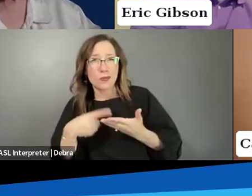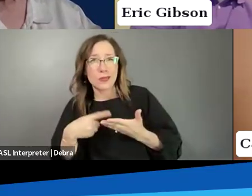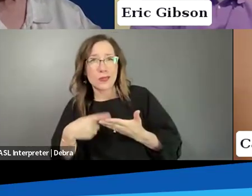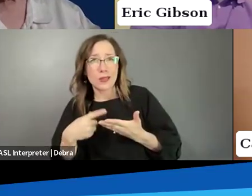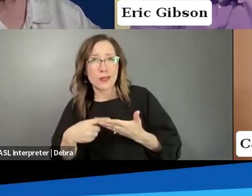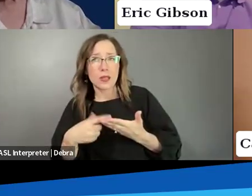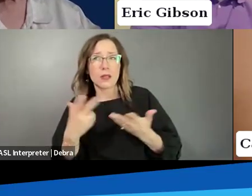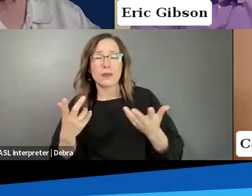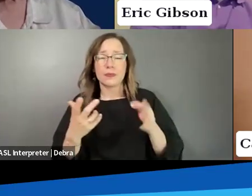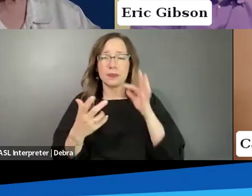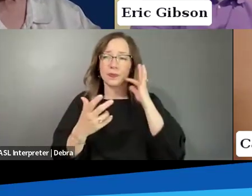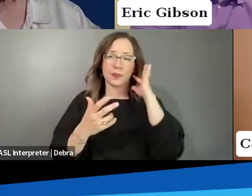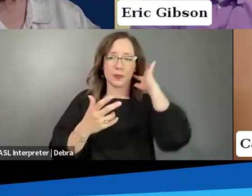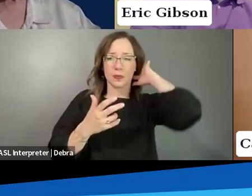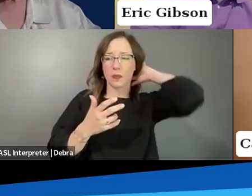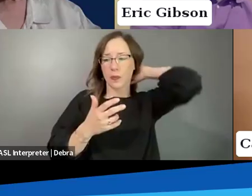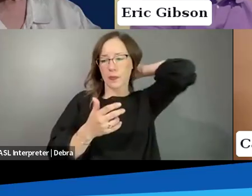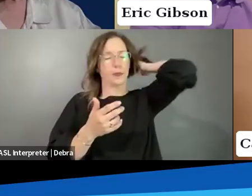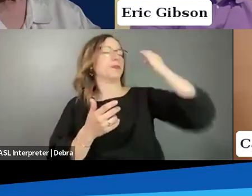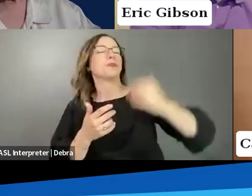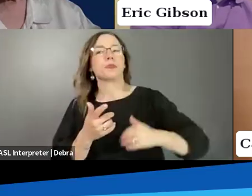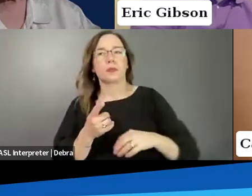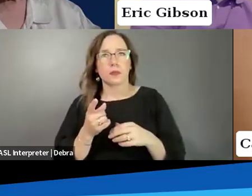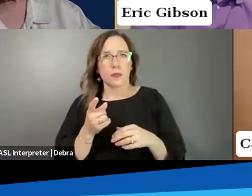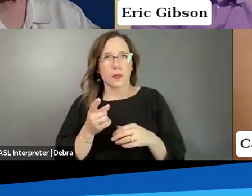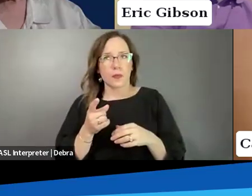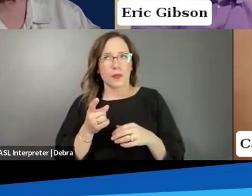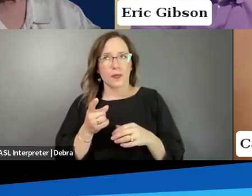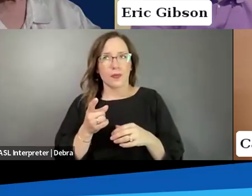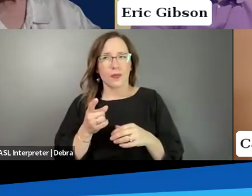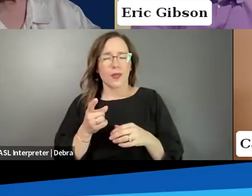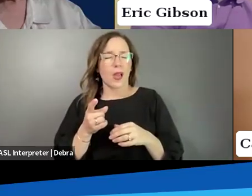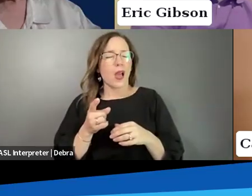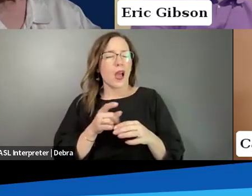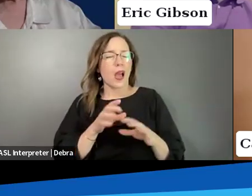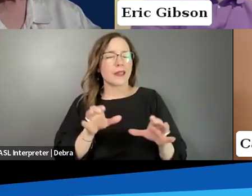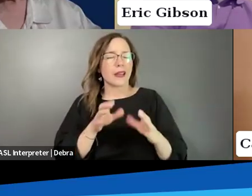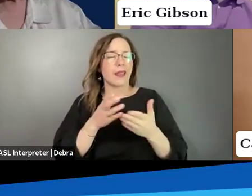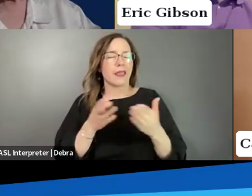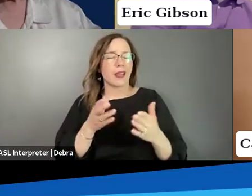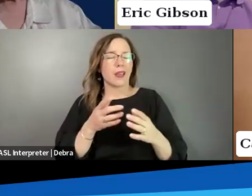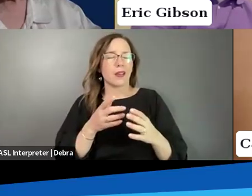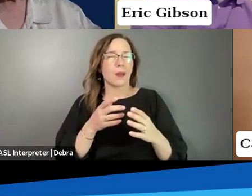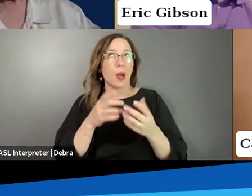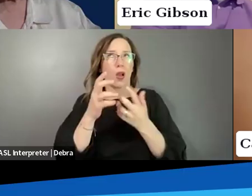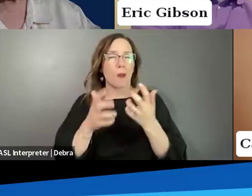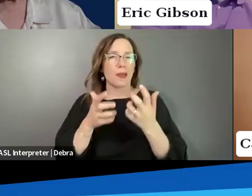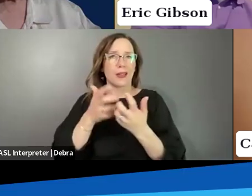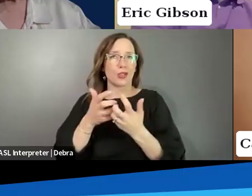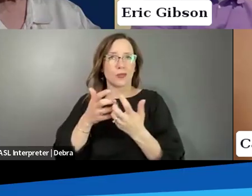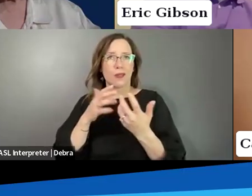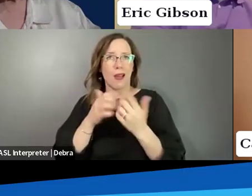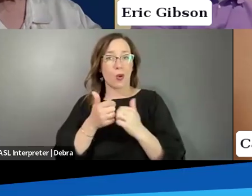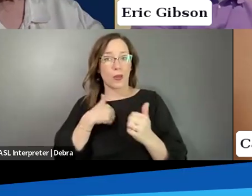it is a medical, that's, you know, like I did this thing about accommodations, and I did it from the perspective of how we